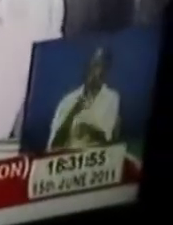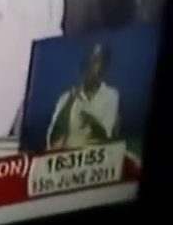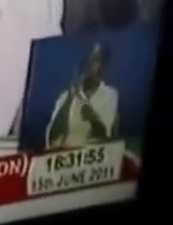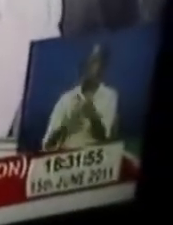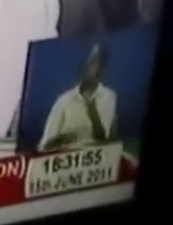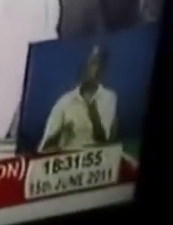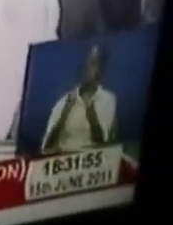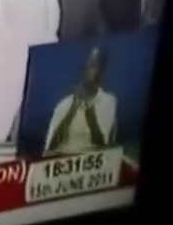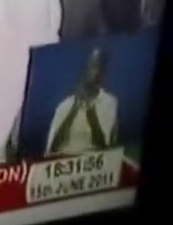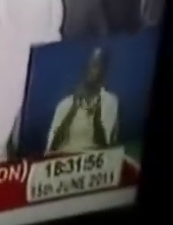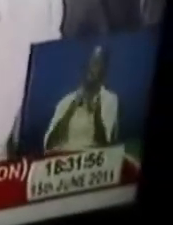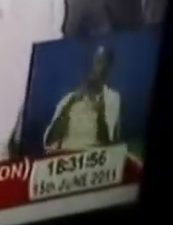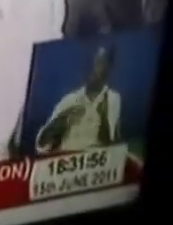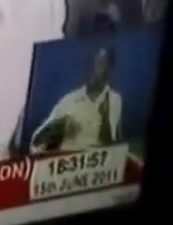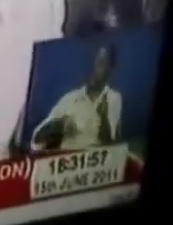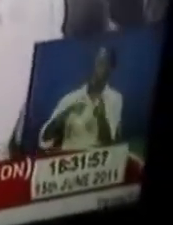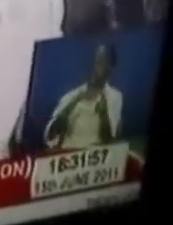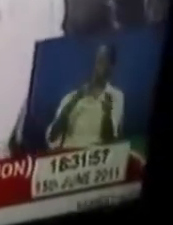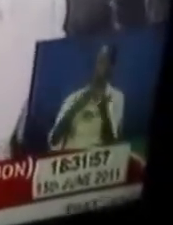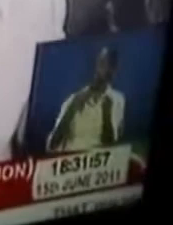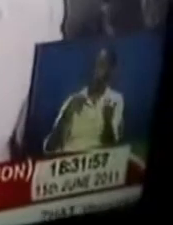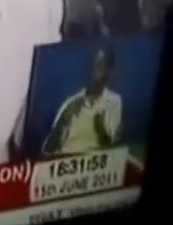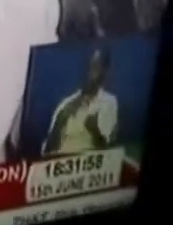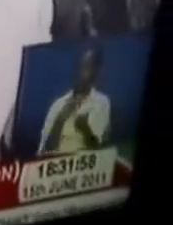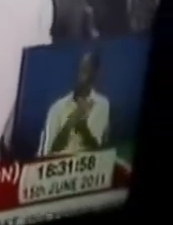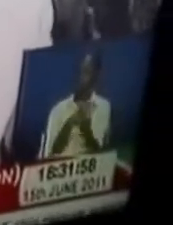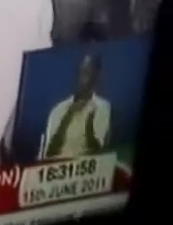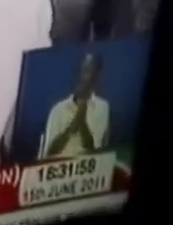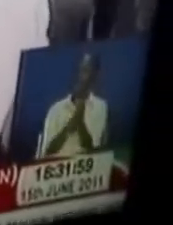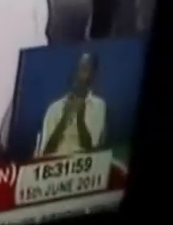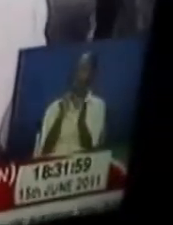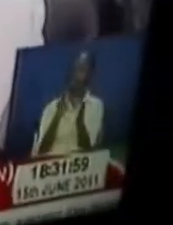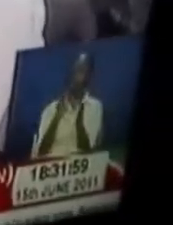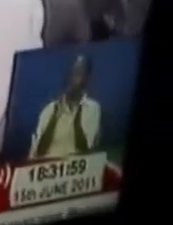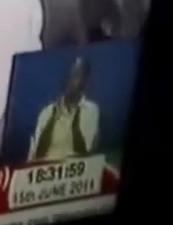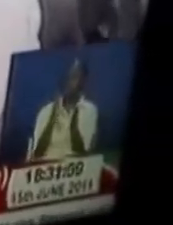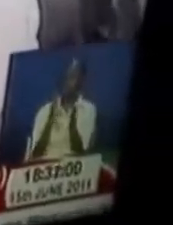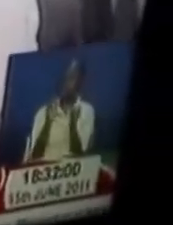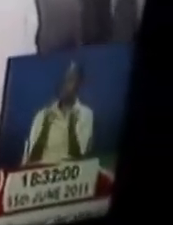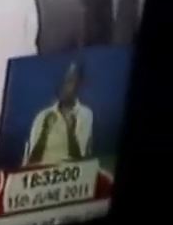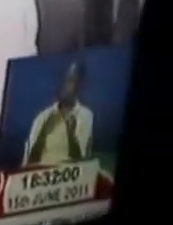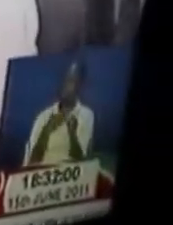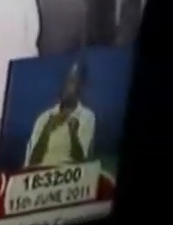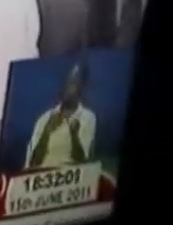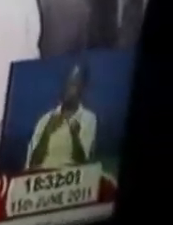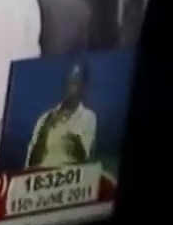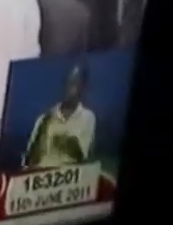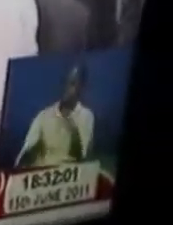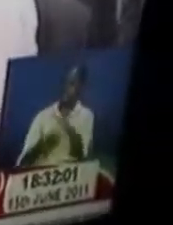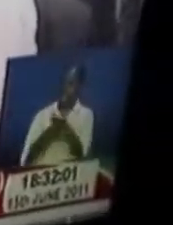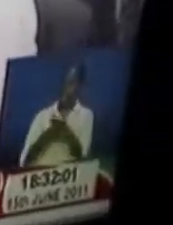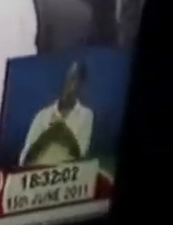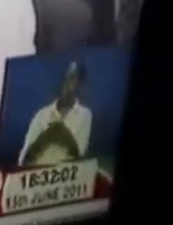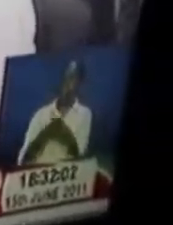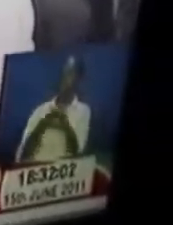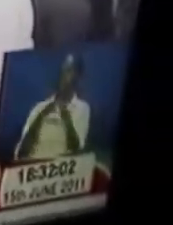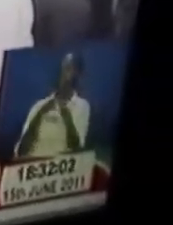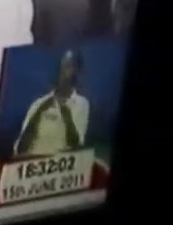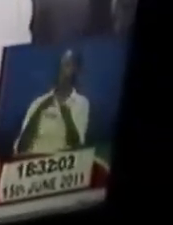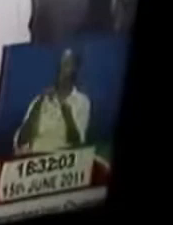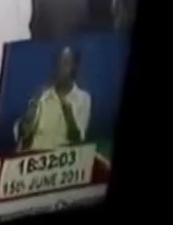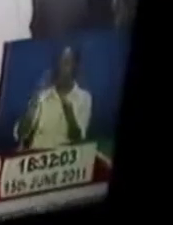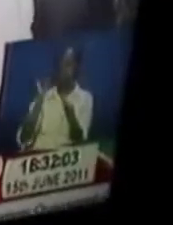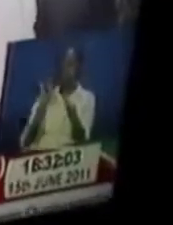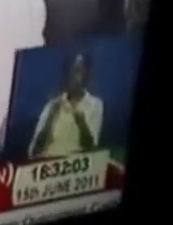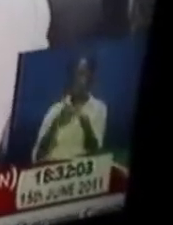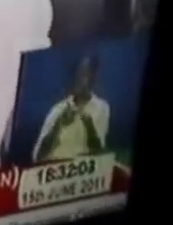us before the committee. And Mr. Speaker, if you want to get me out because of that, I am happy. I